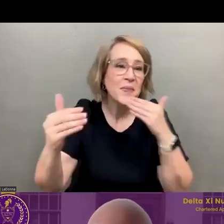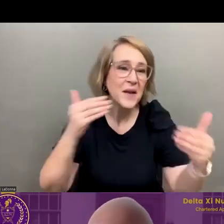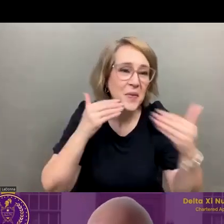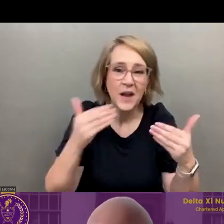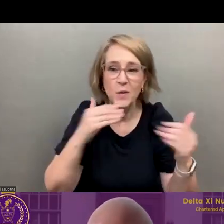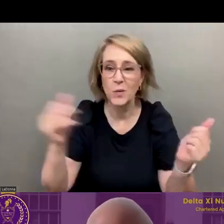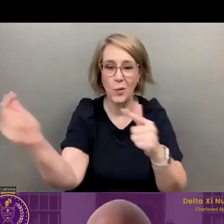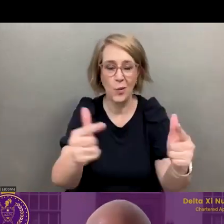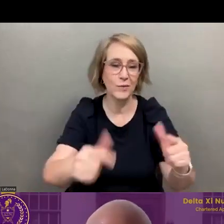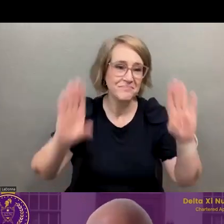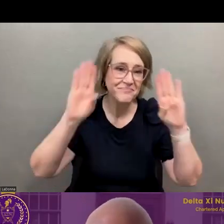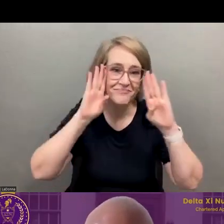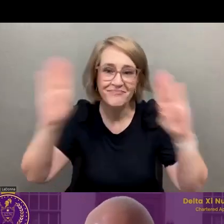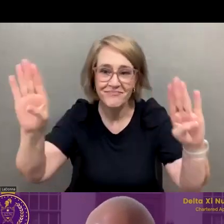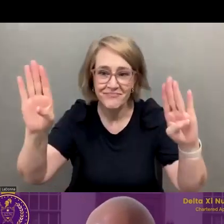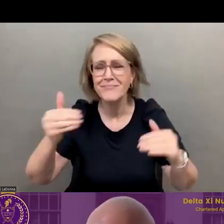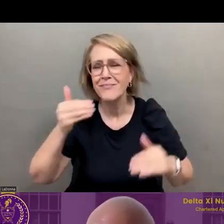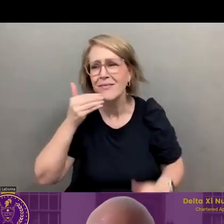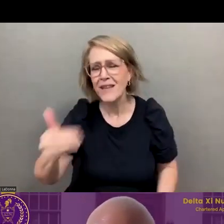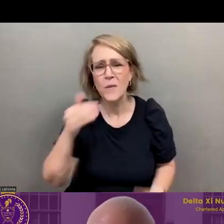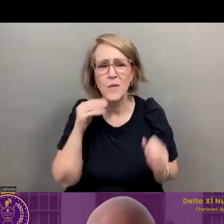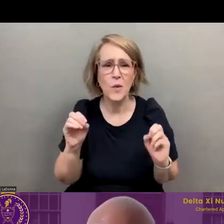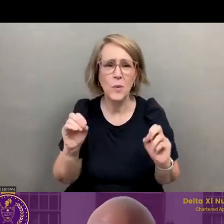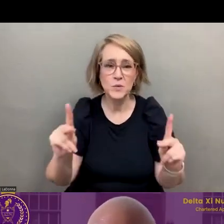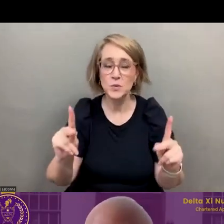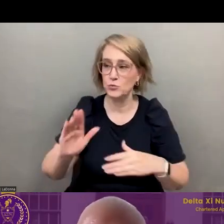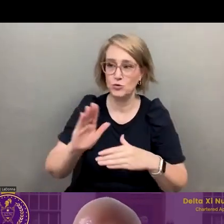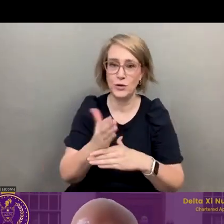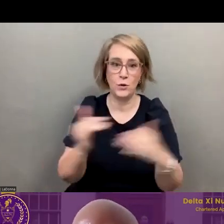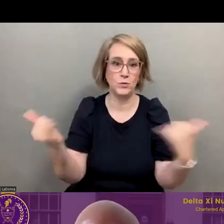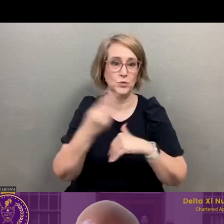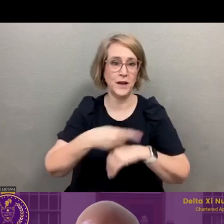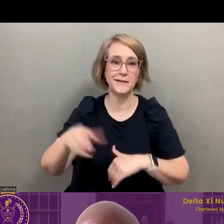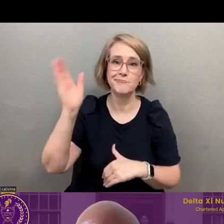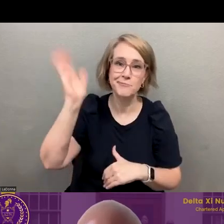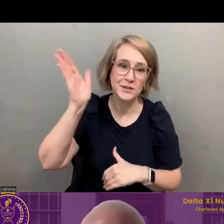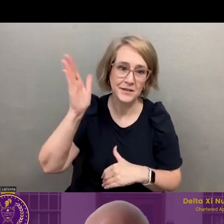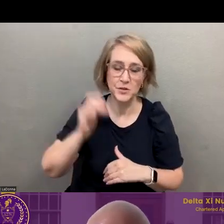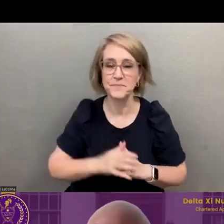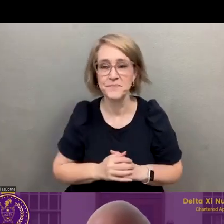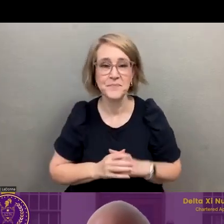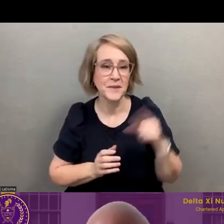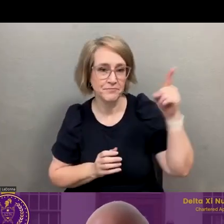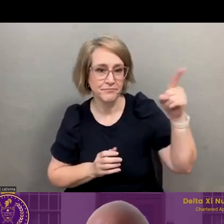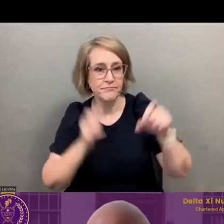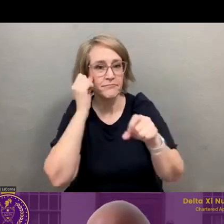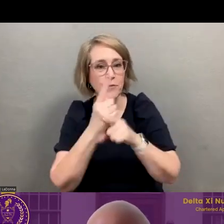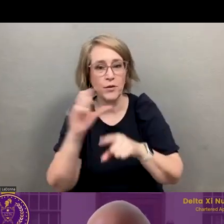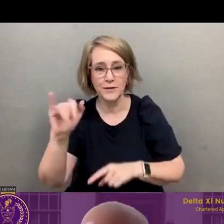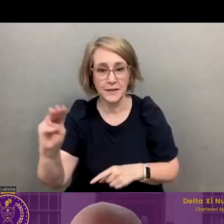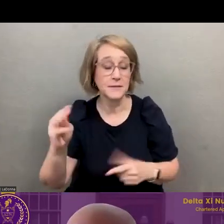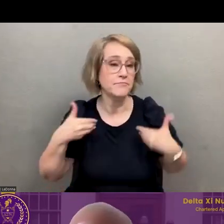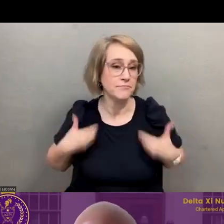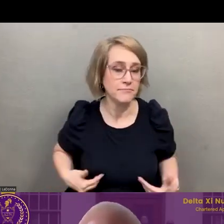everyone. Thank you for the opportunity to share this presentation with you. Just as Brother Sim stated, my name is Keon